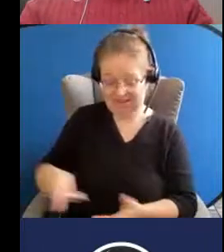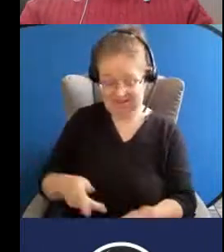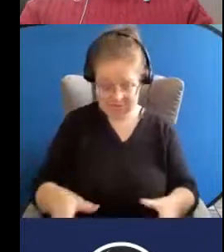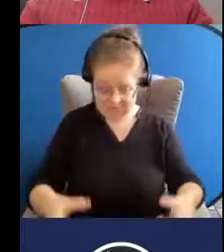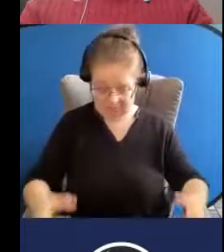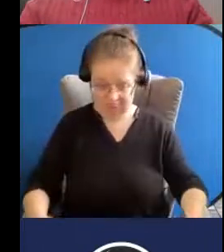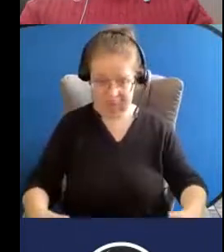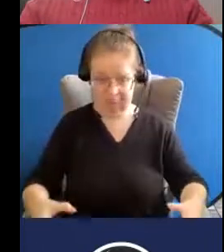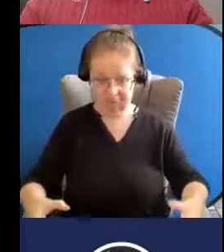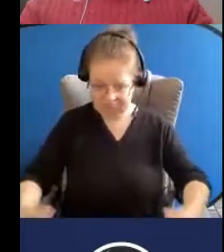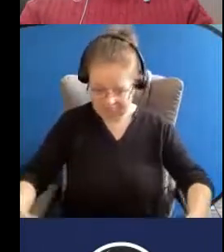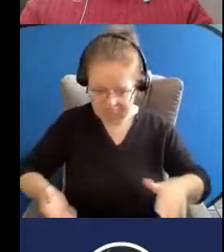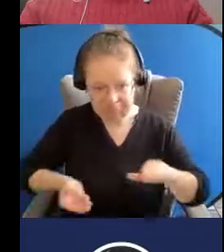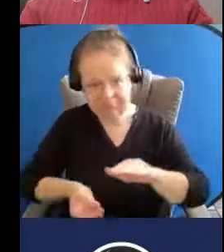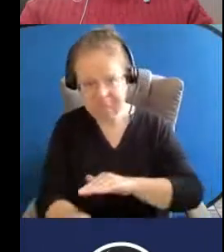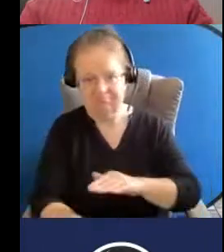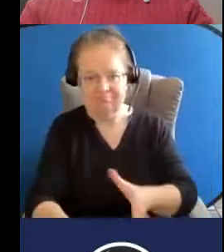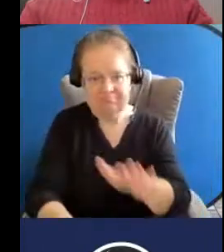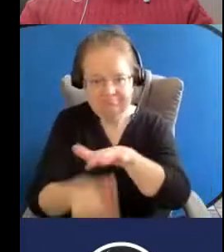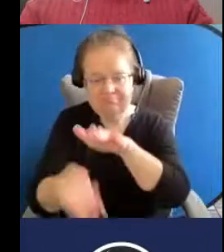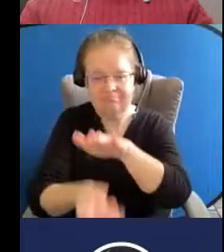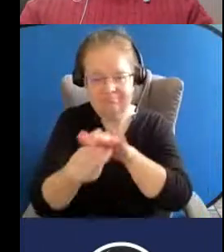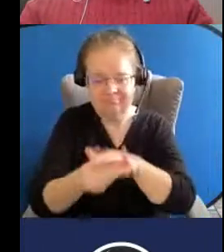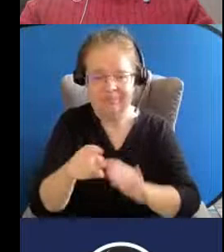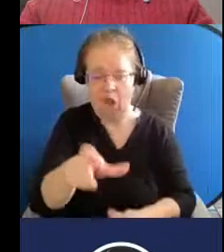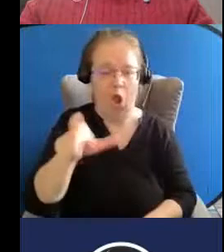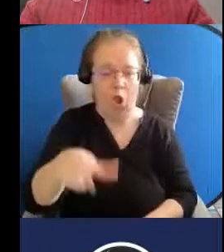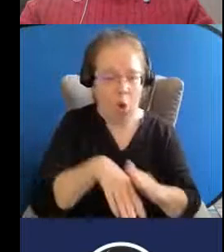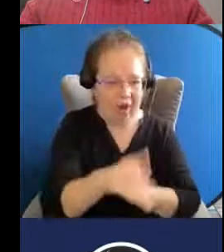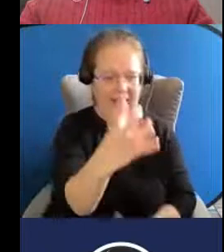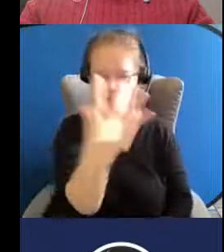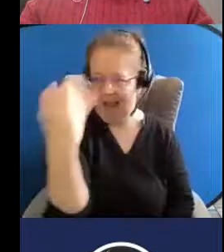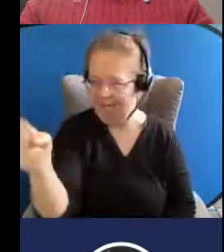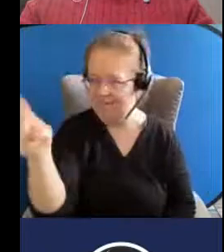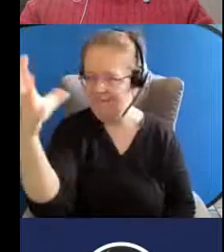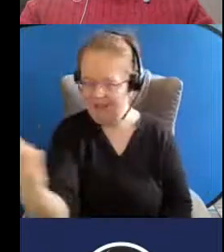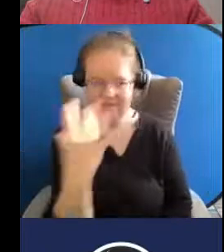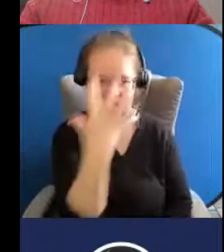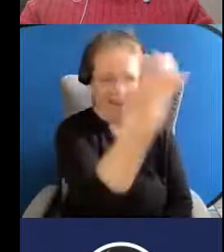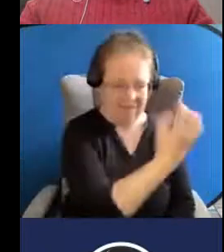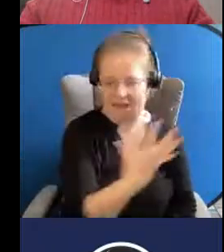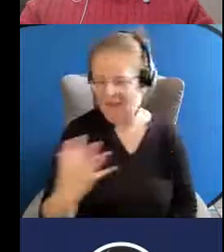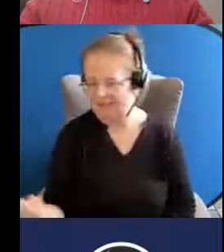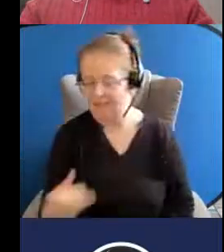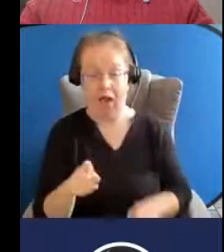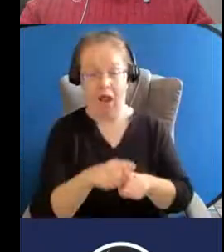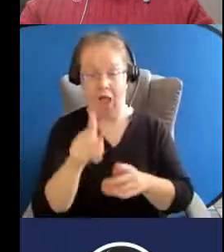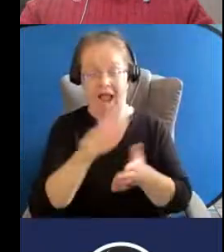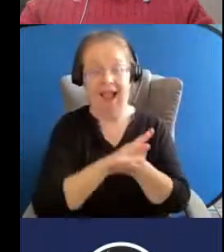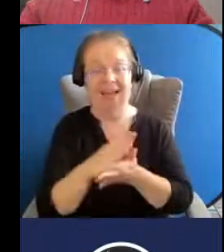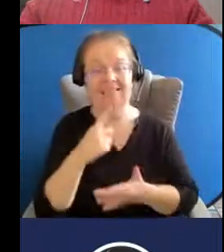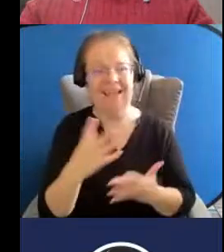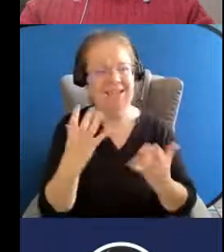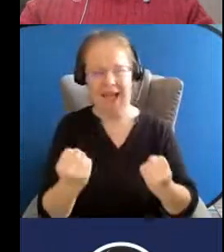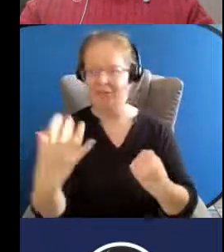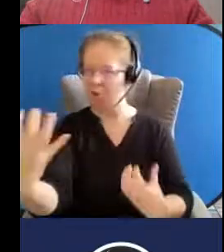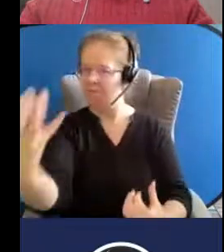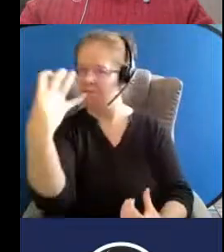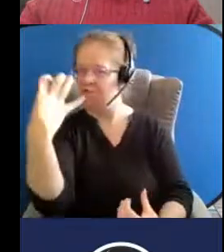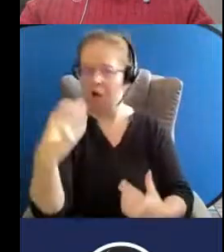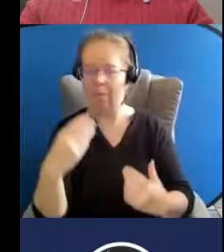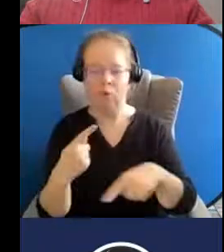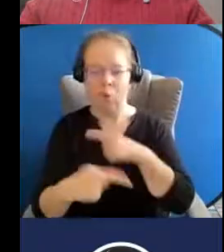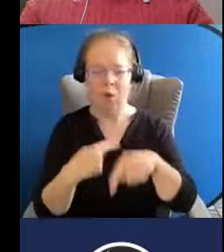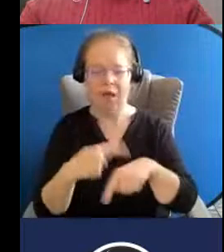going to see it on the lock screen. You're going to see it after you log in. And having it at the forefront, like Hector said, having the ability that